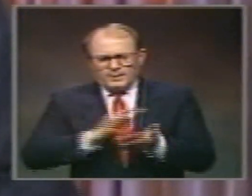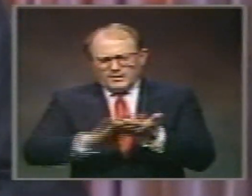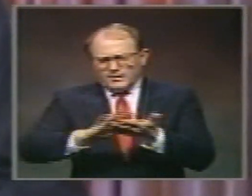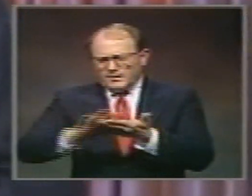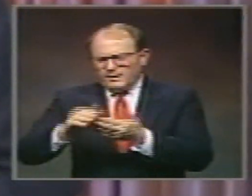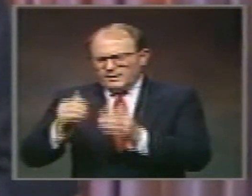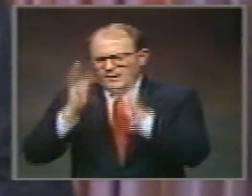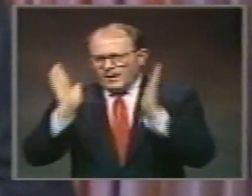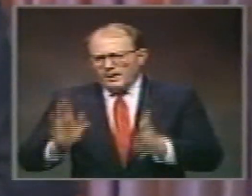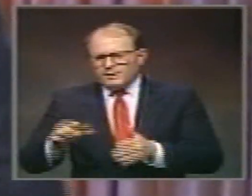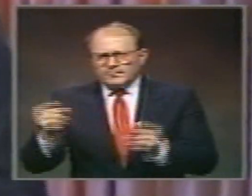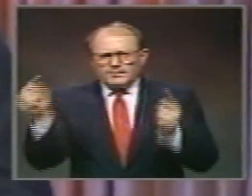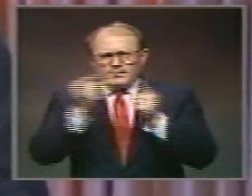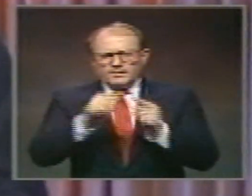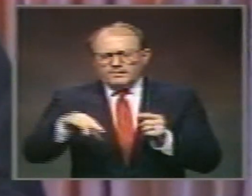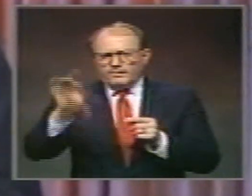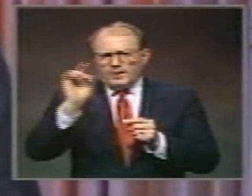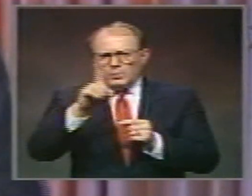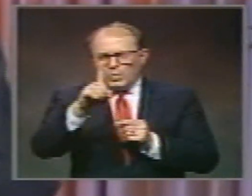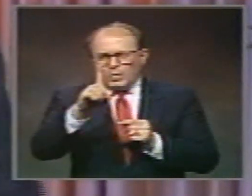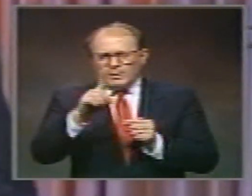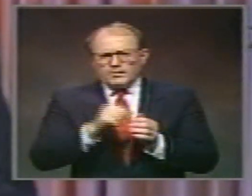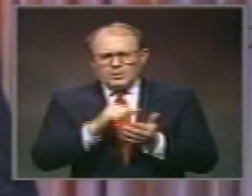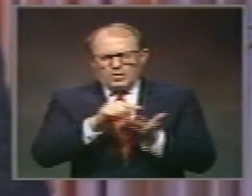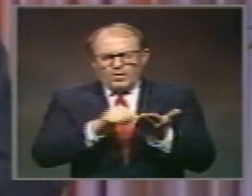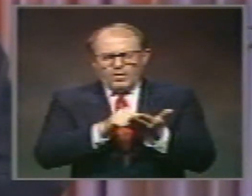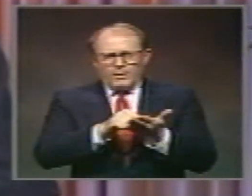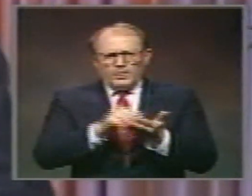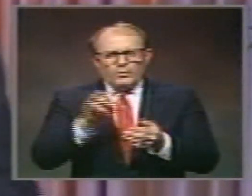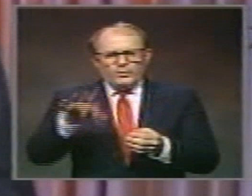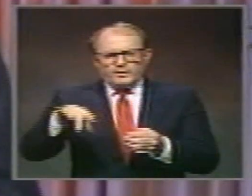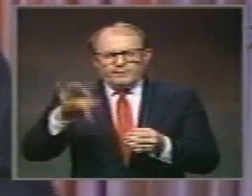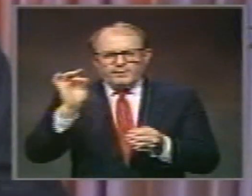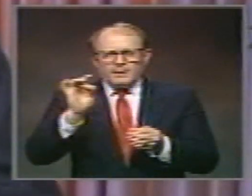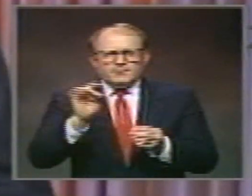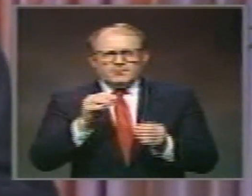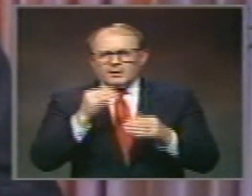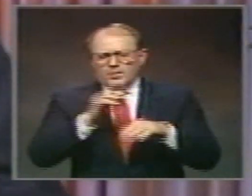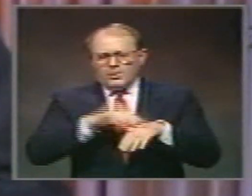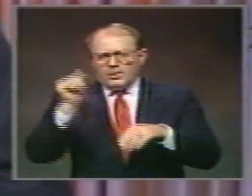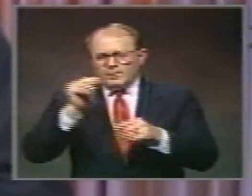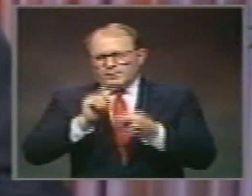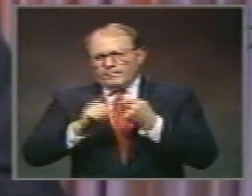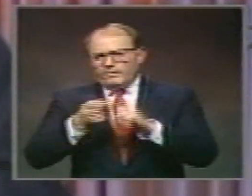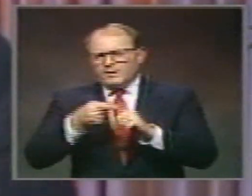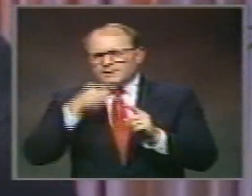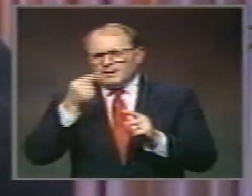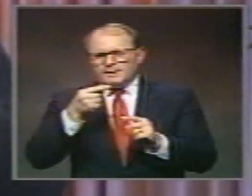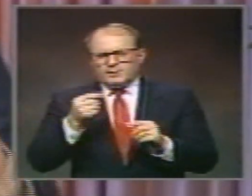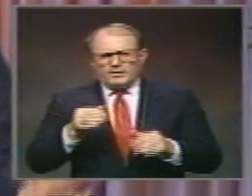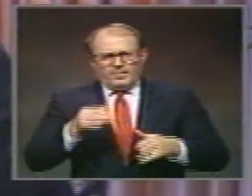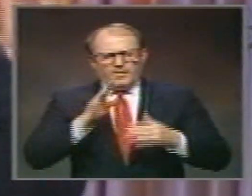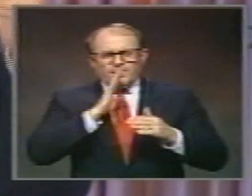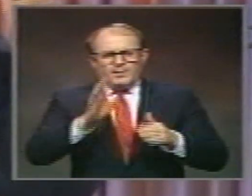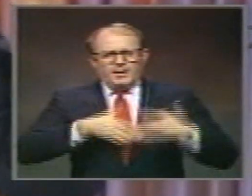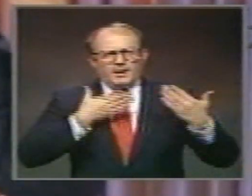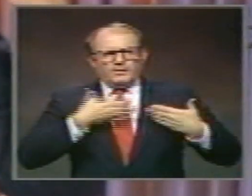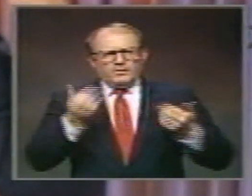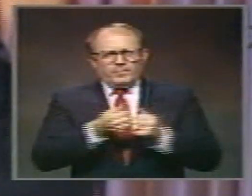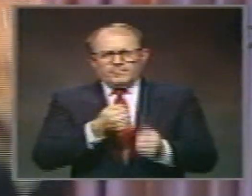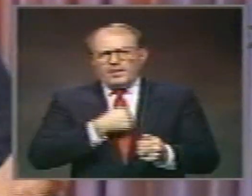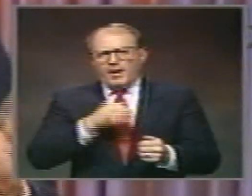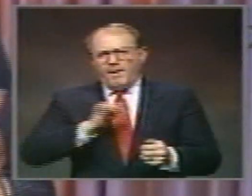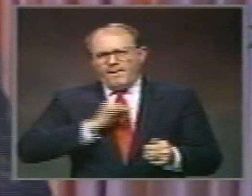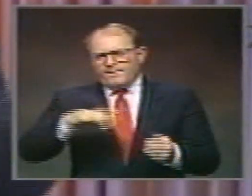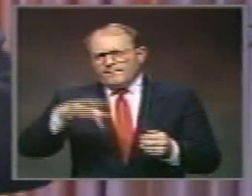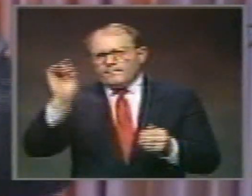the house till she finds it? And when she has found it, she calls her friends and neighbors together and says, "Rejoice with me, I